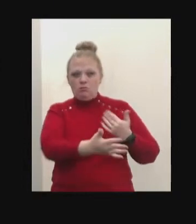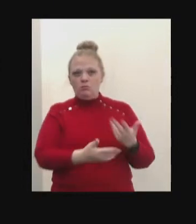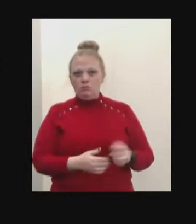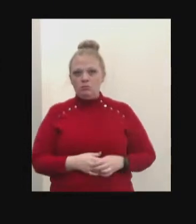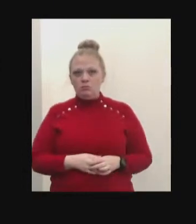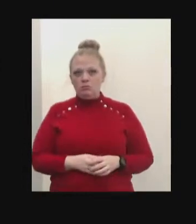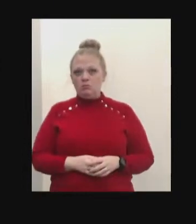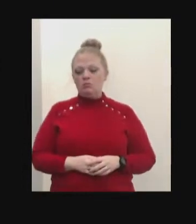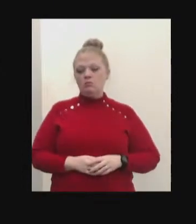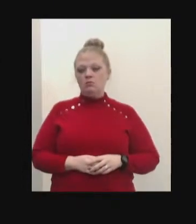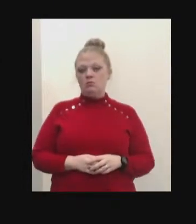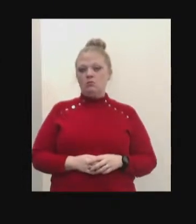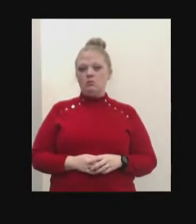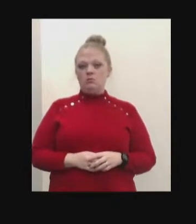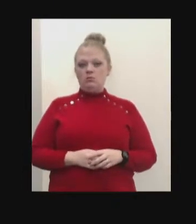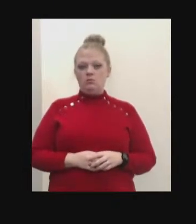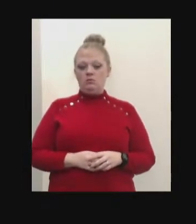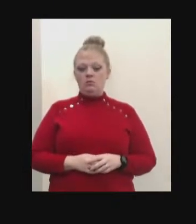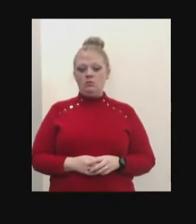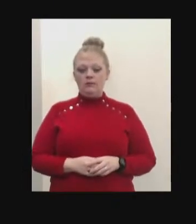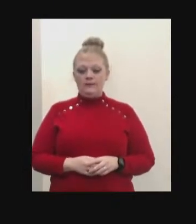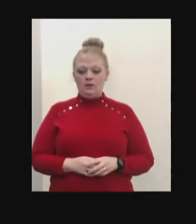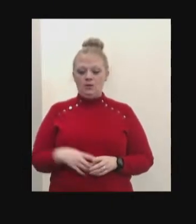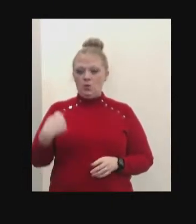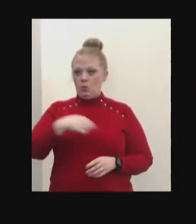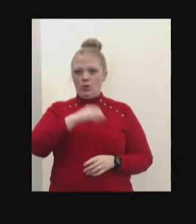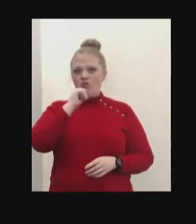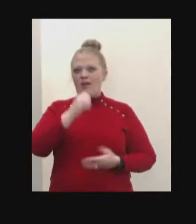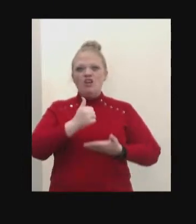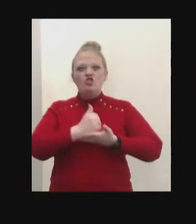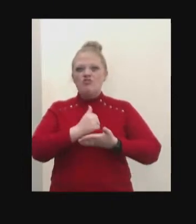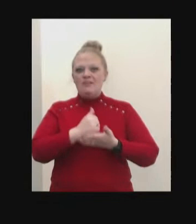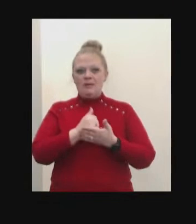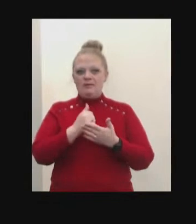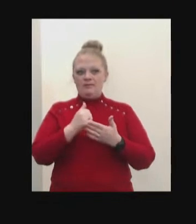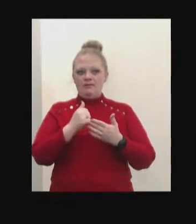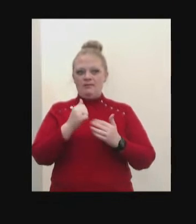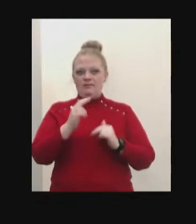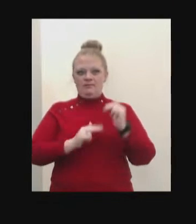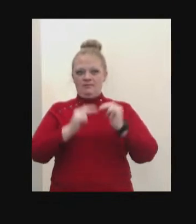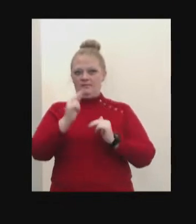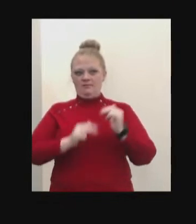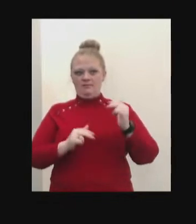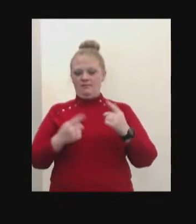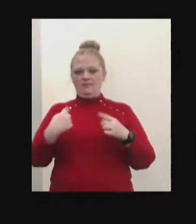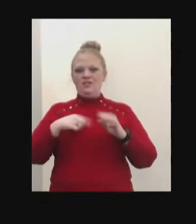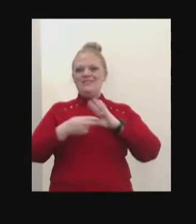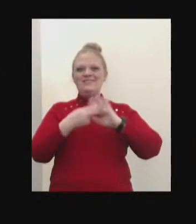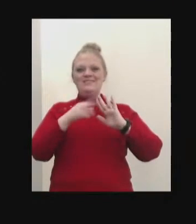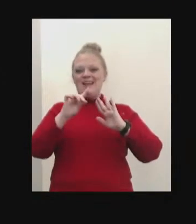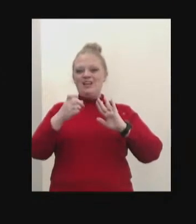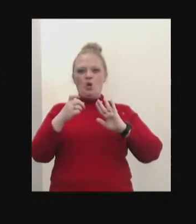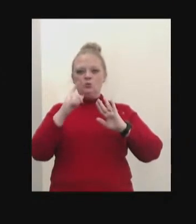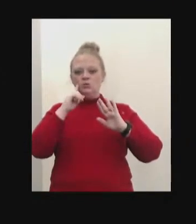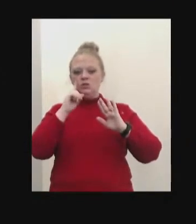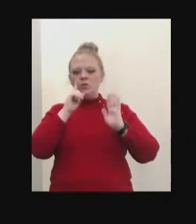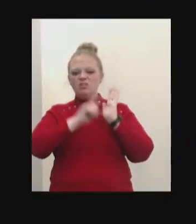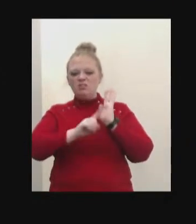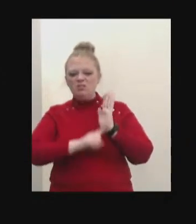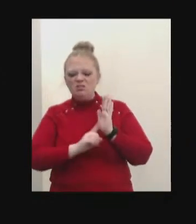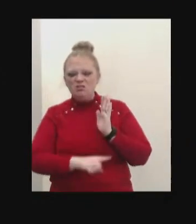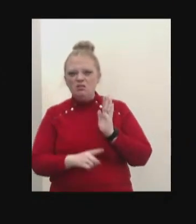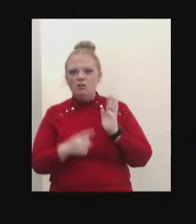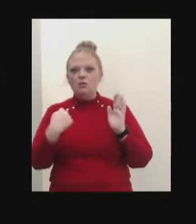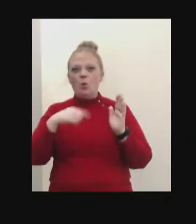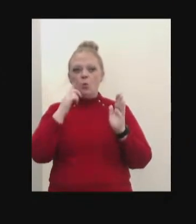So we are not a treatment facility, we're a diagnostic facility. So we really encourage people, if they get a positive test,